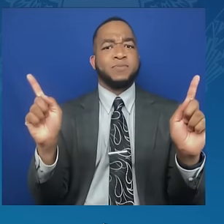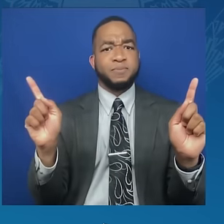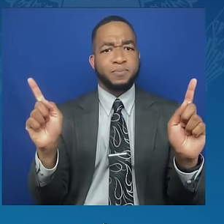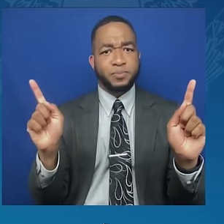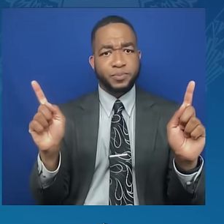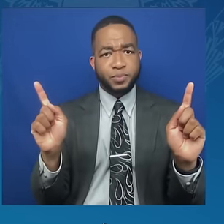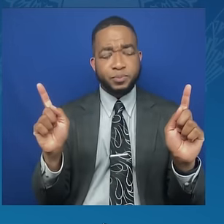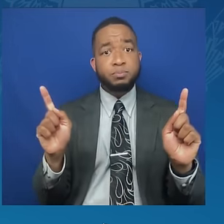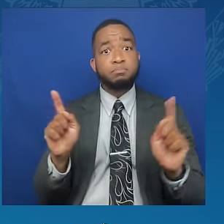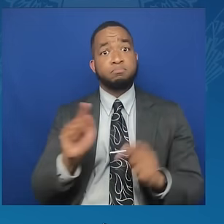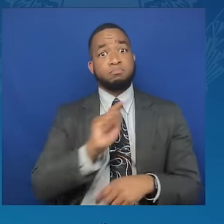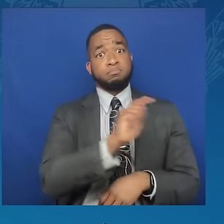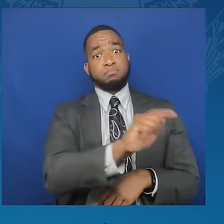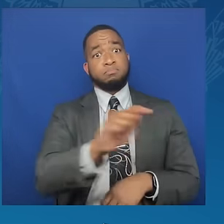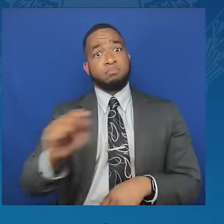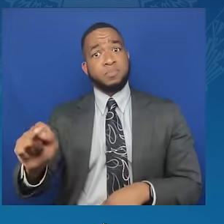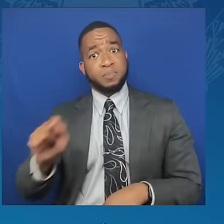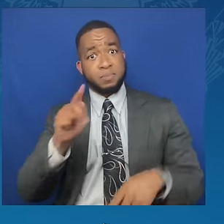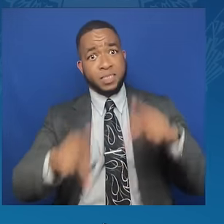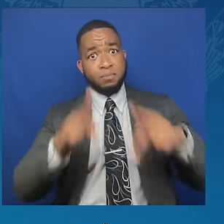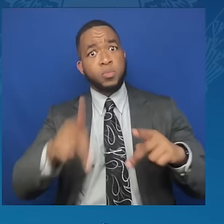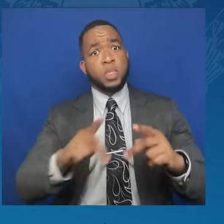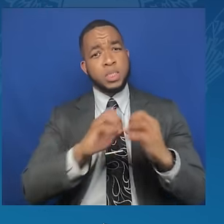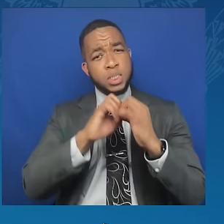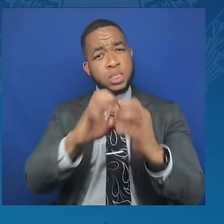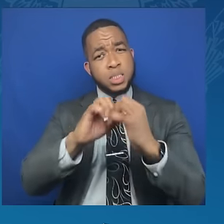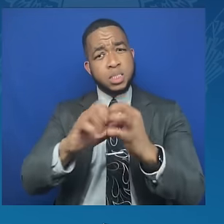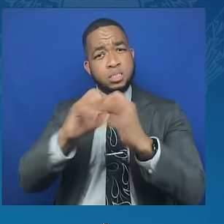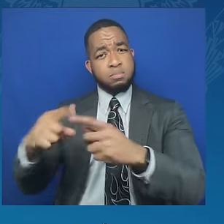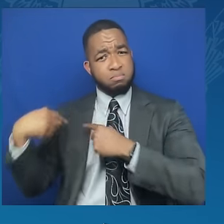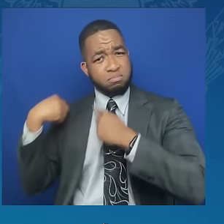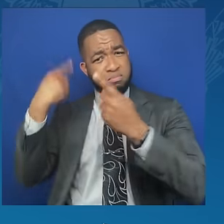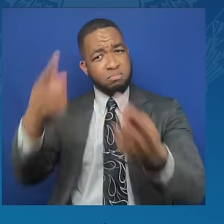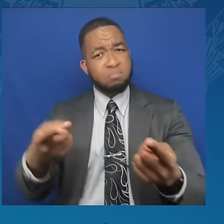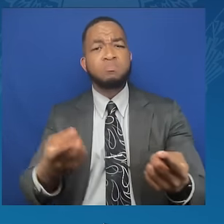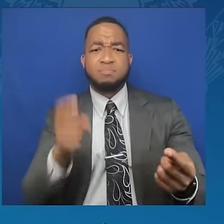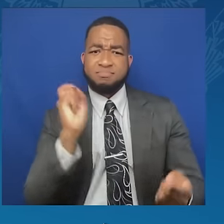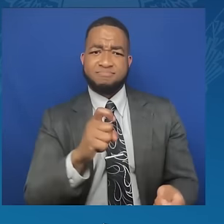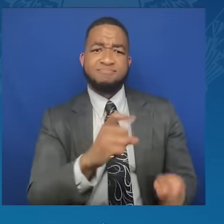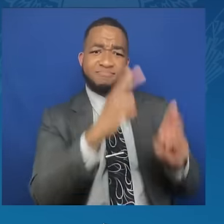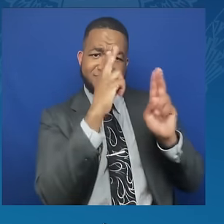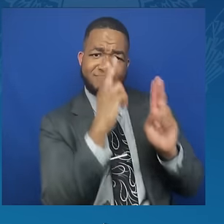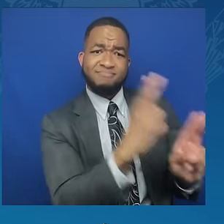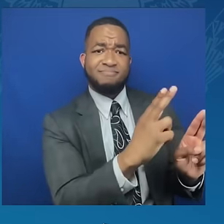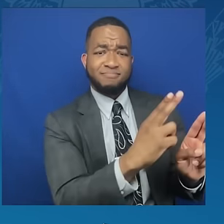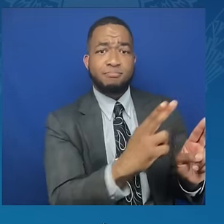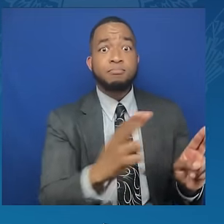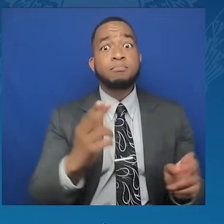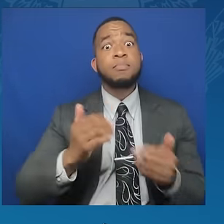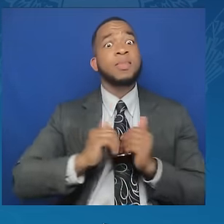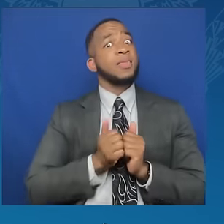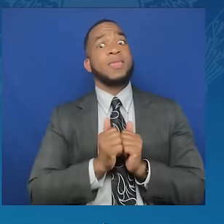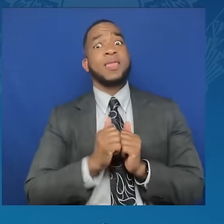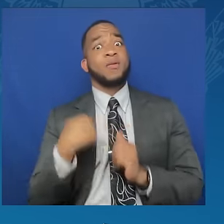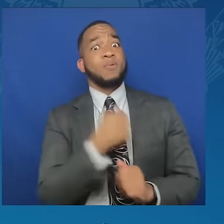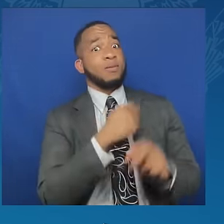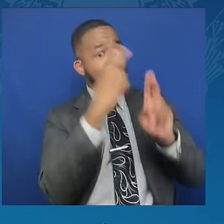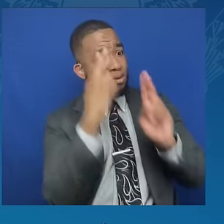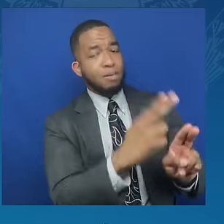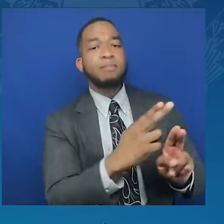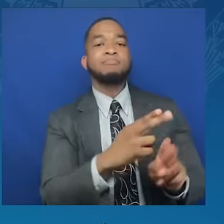than to exercise the right that they sought for us to secure. In the words of John Lewis, the vote is the most